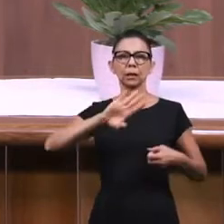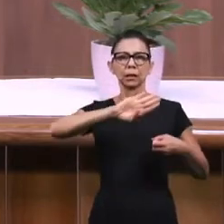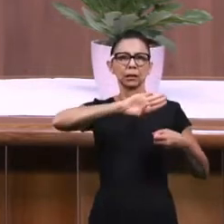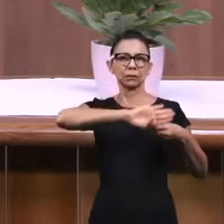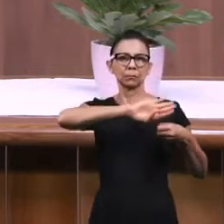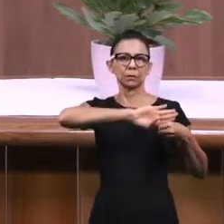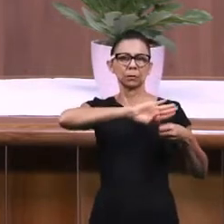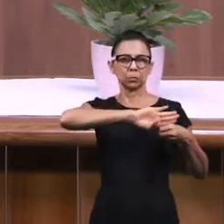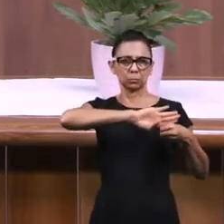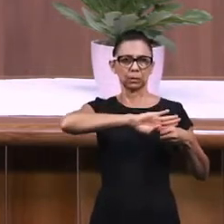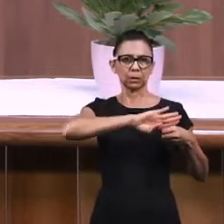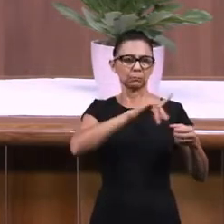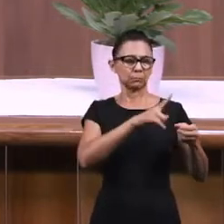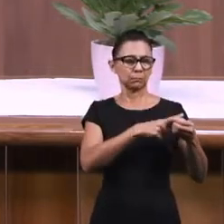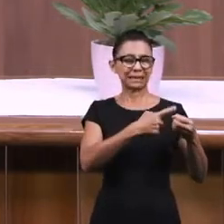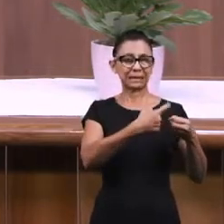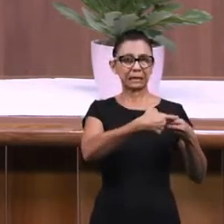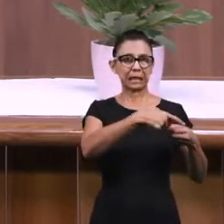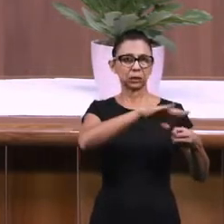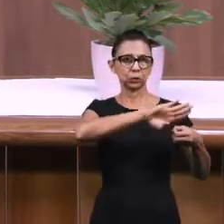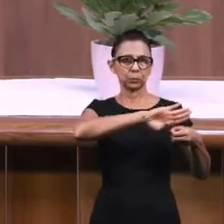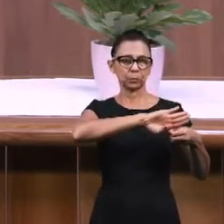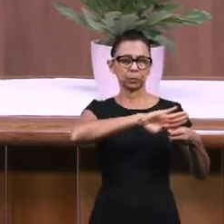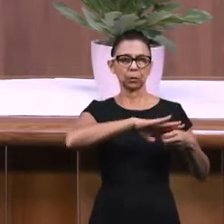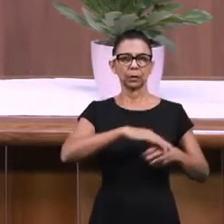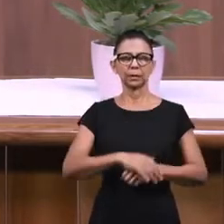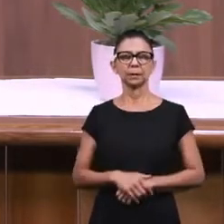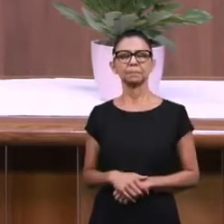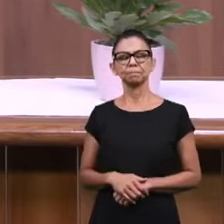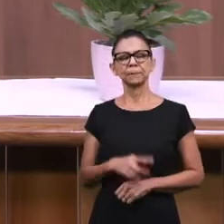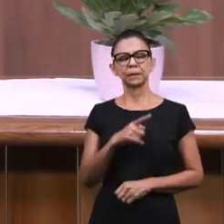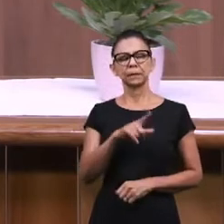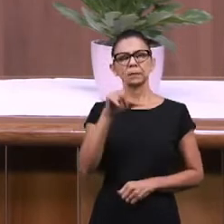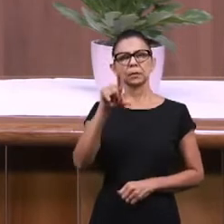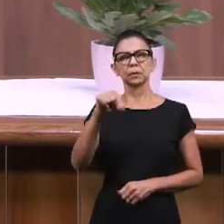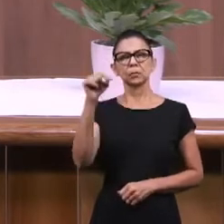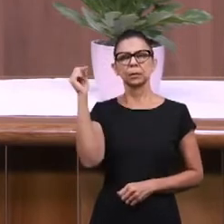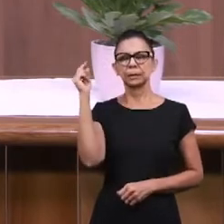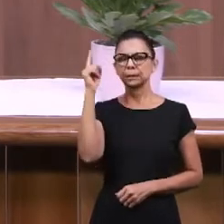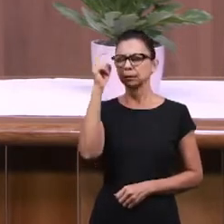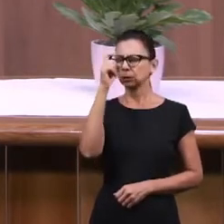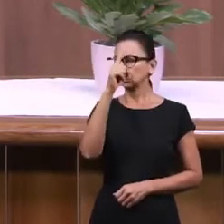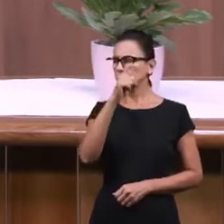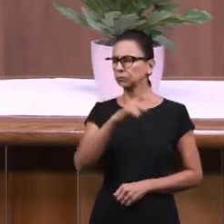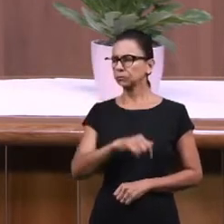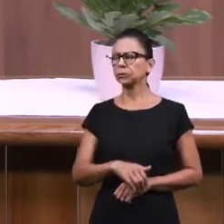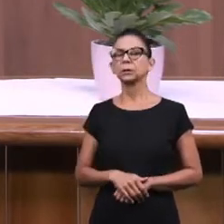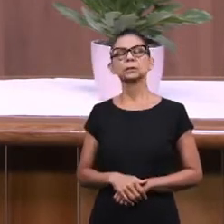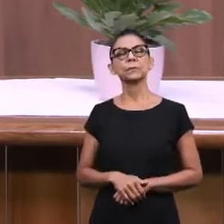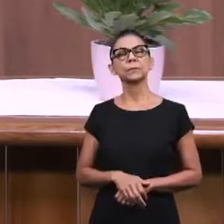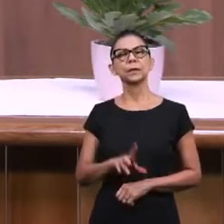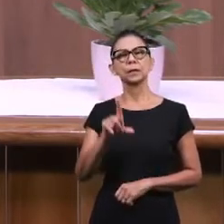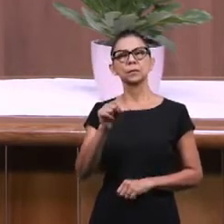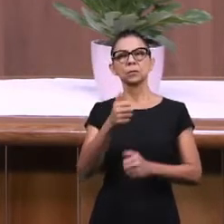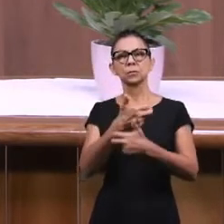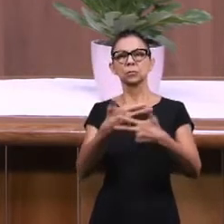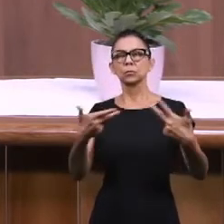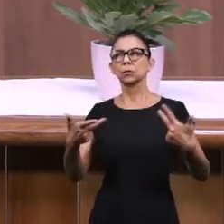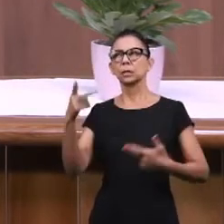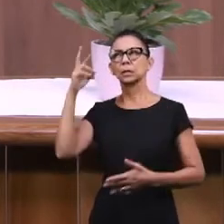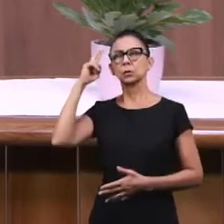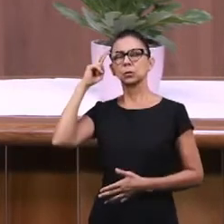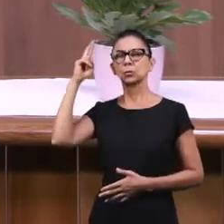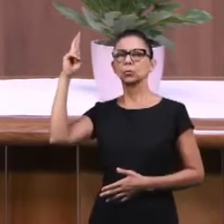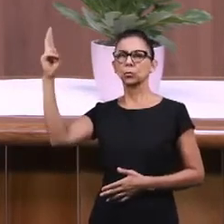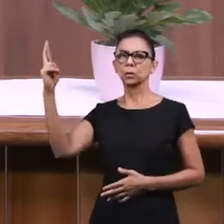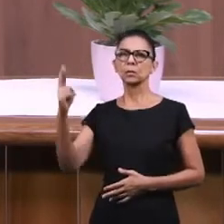his entire existence in Babylon as a captive, he always took a very difficult choice. He chose to follow